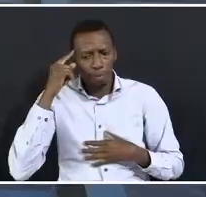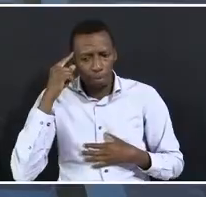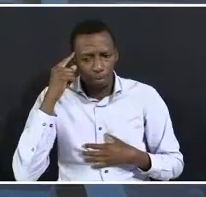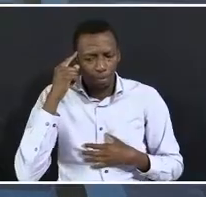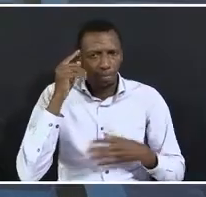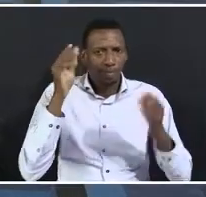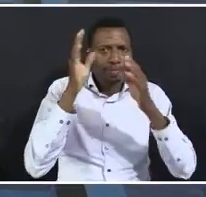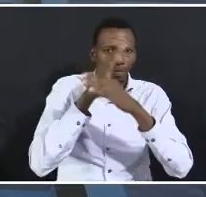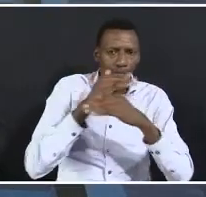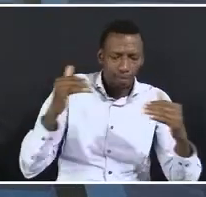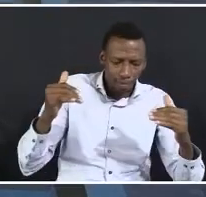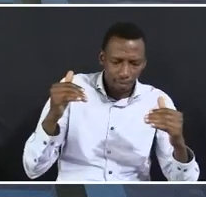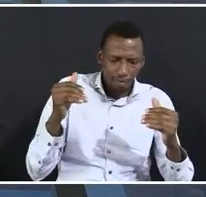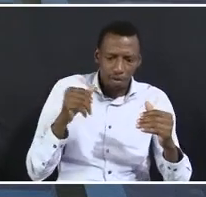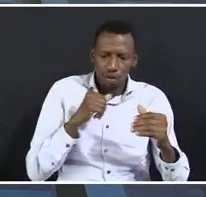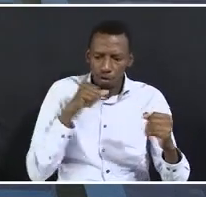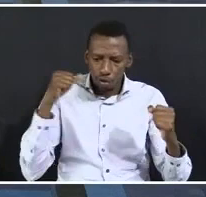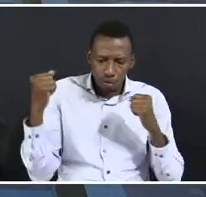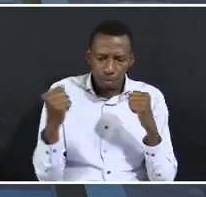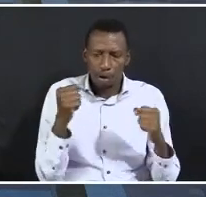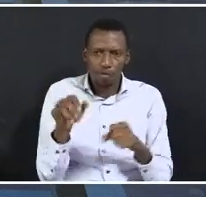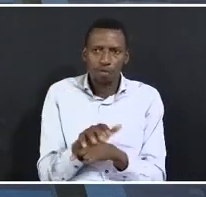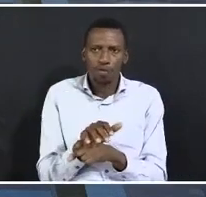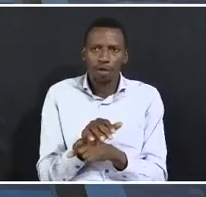will not be powerful without their parents.